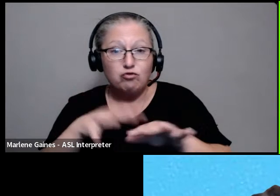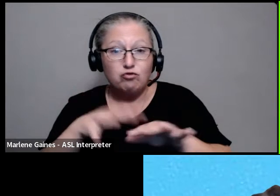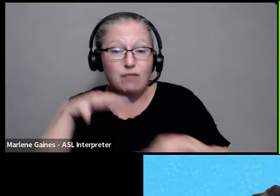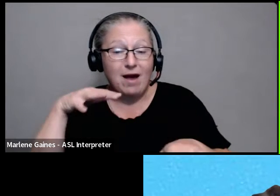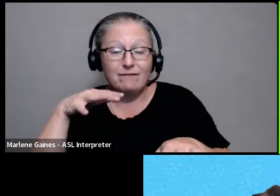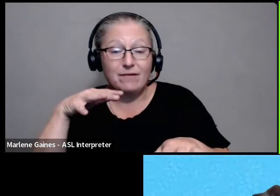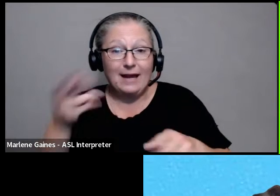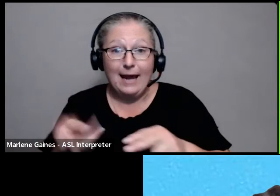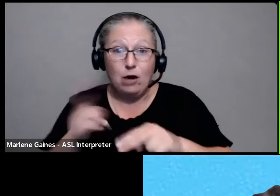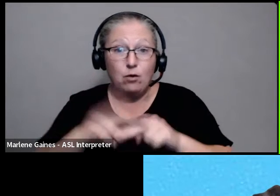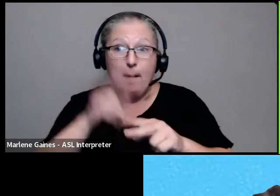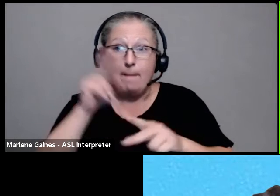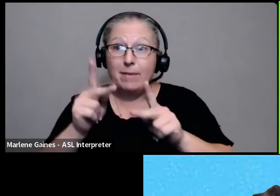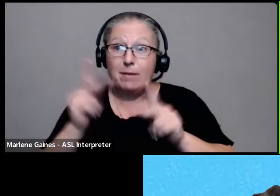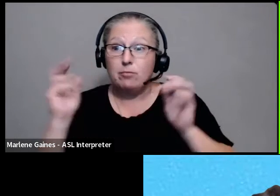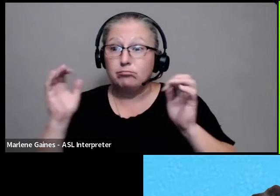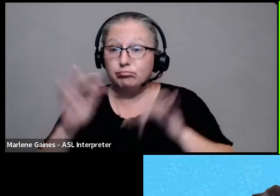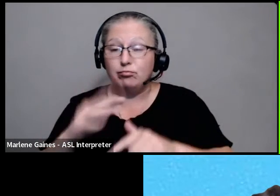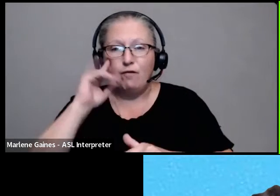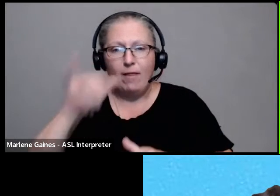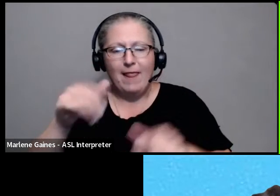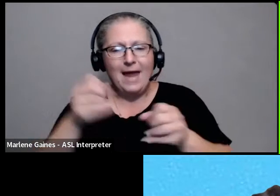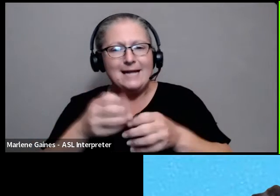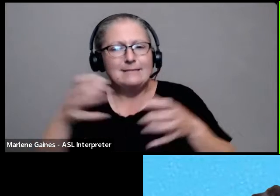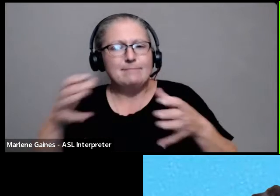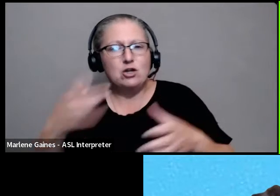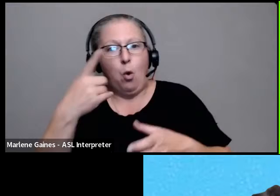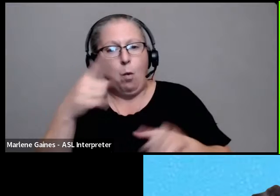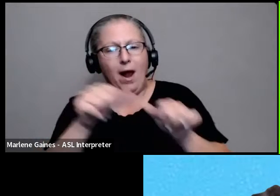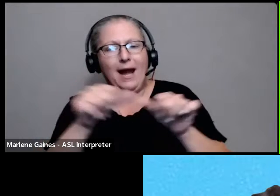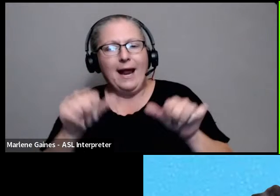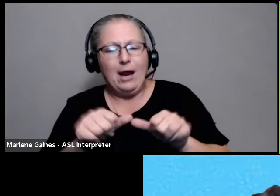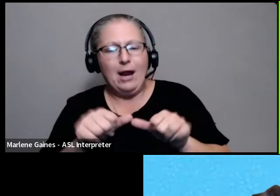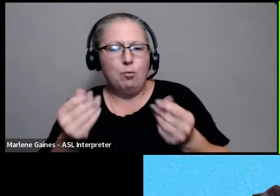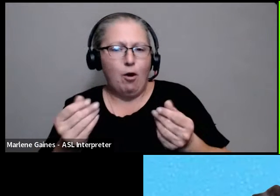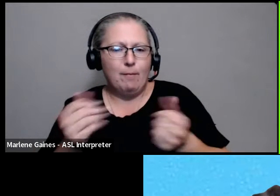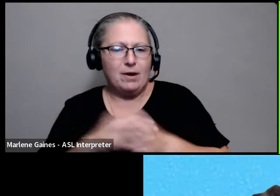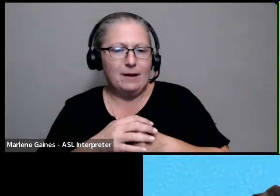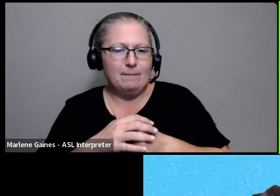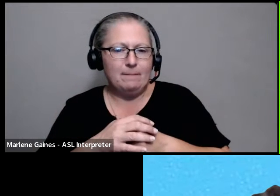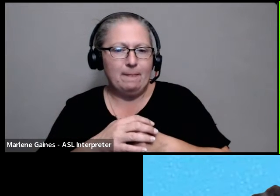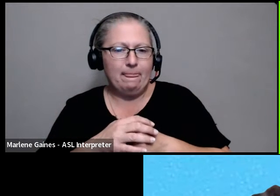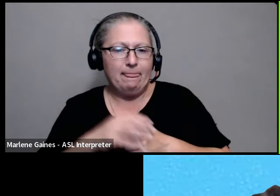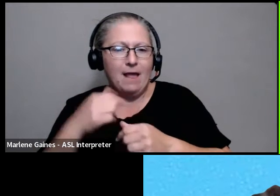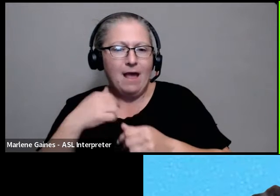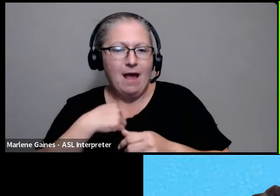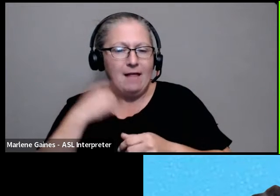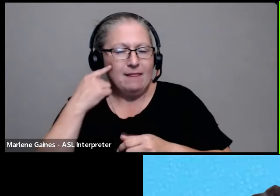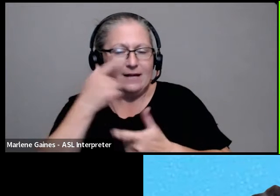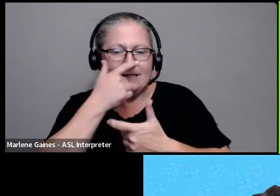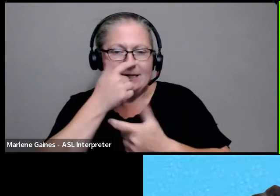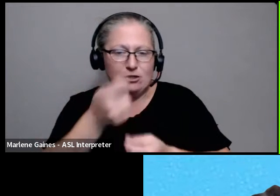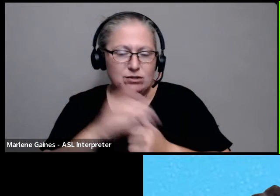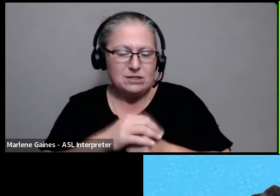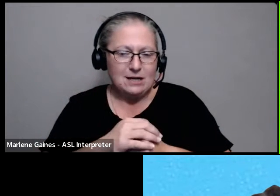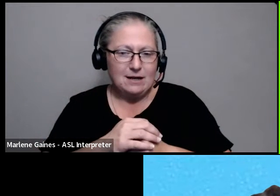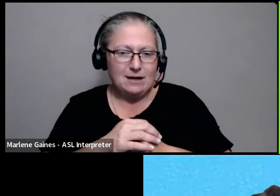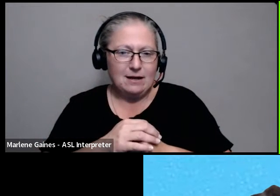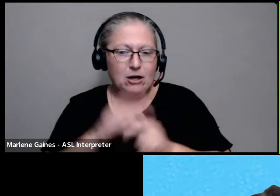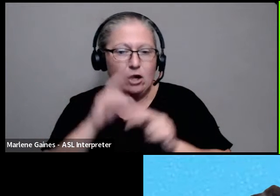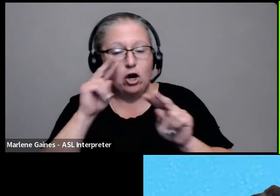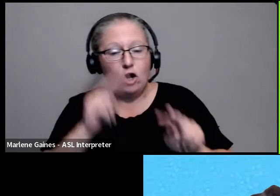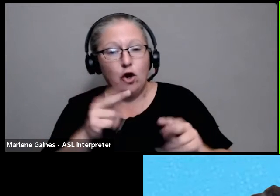coming to this area because of this expansion on an acre of property. I find it's interesting. You look at